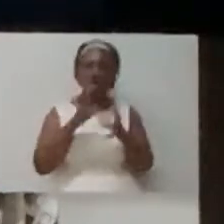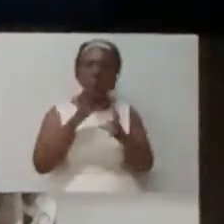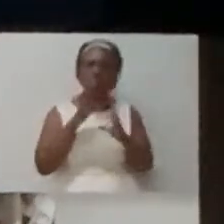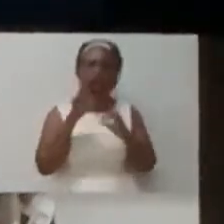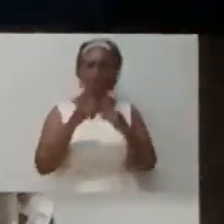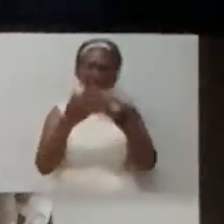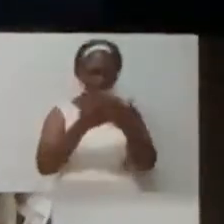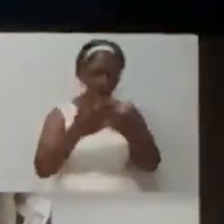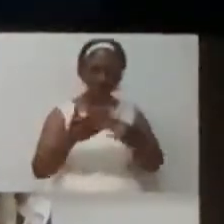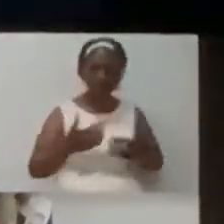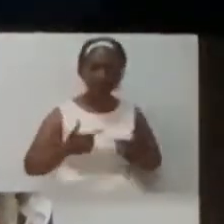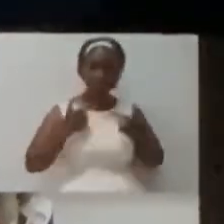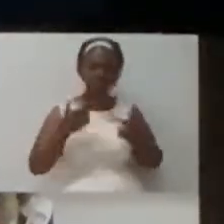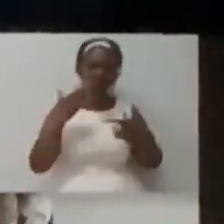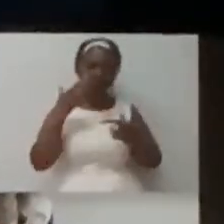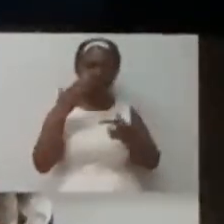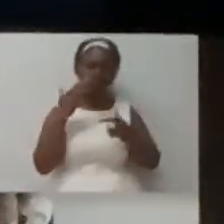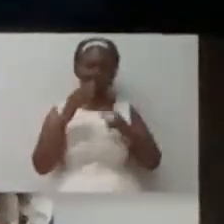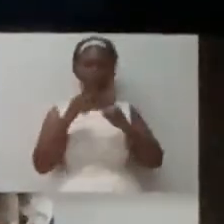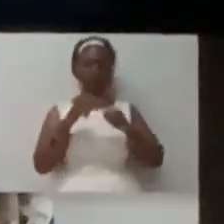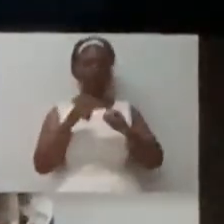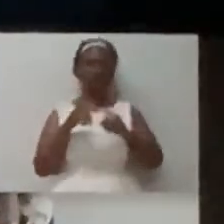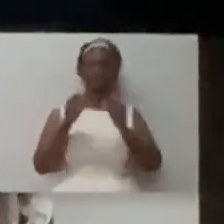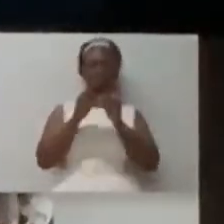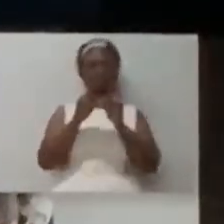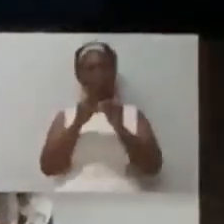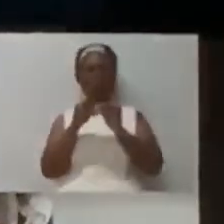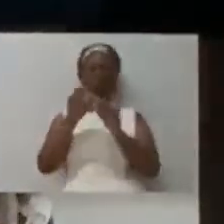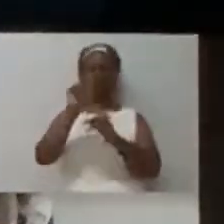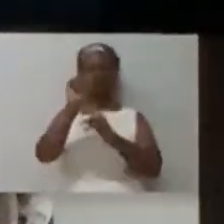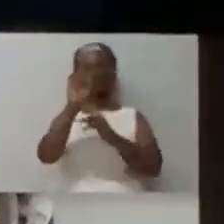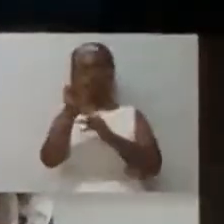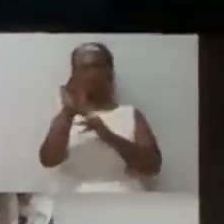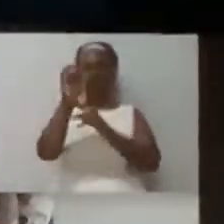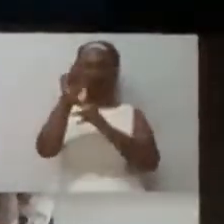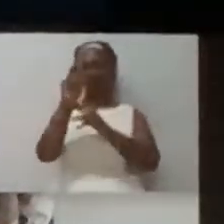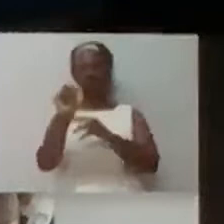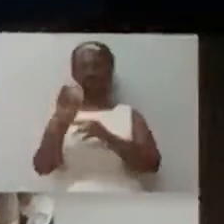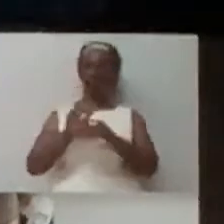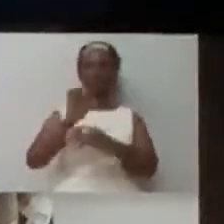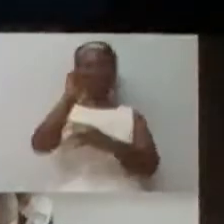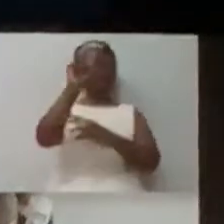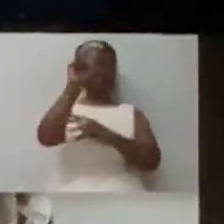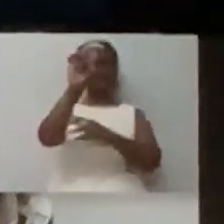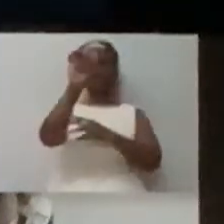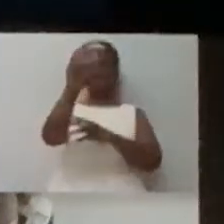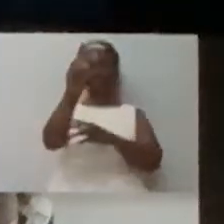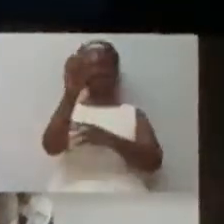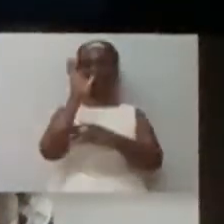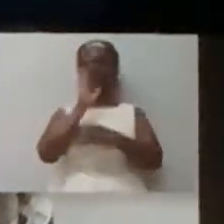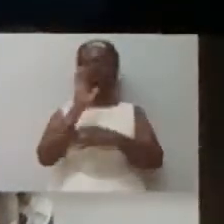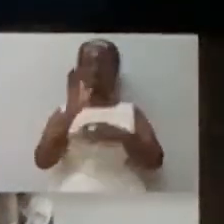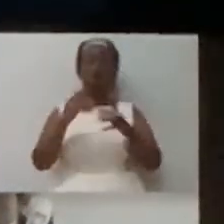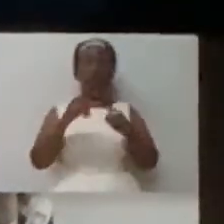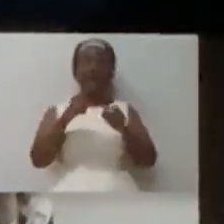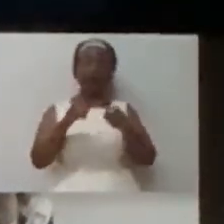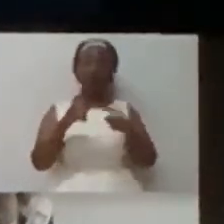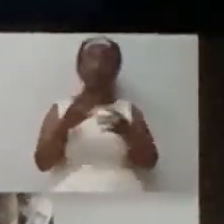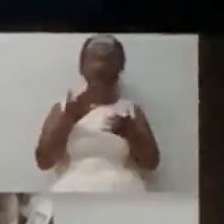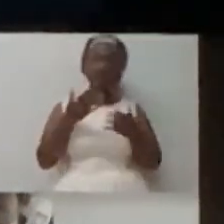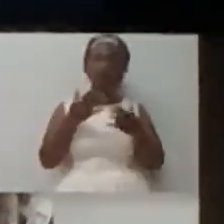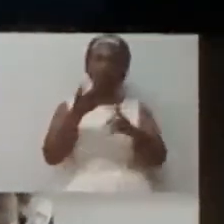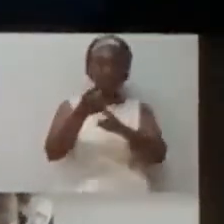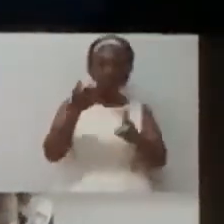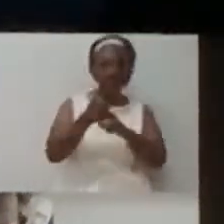learning. Now, to keep it more TikTok than TED Talk, what is it? By definition, lifelong learning is the ongoing, voluntary,